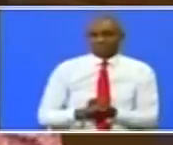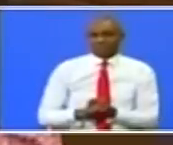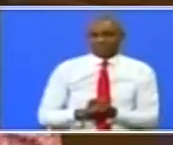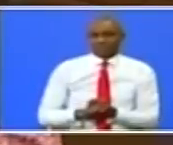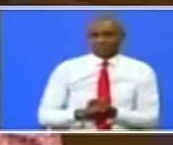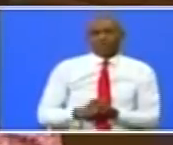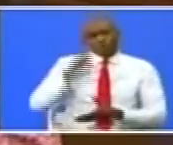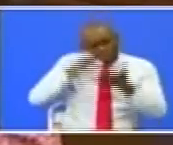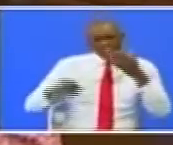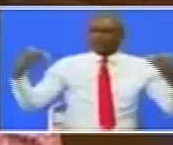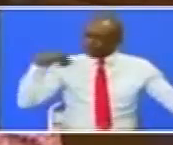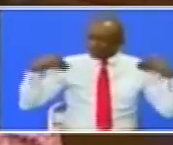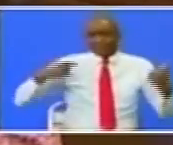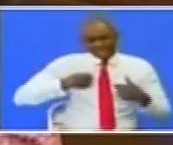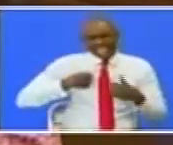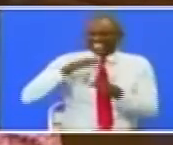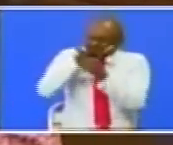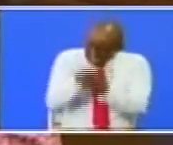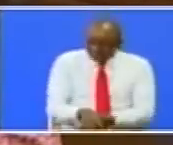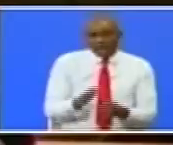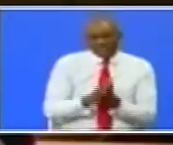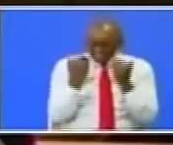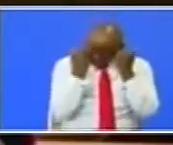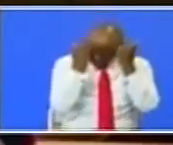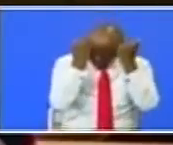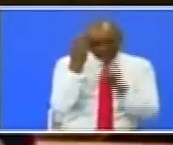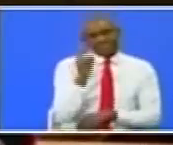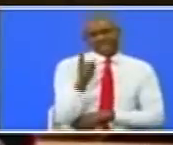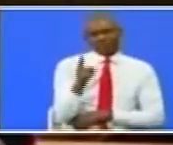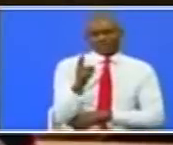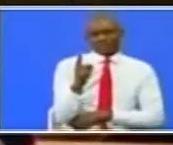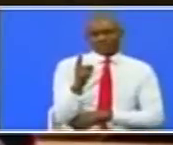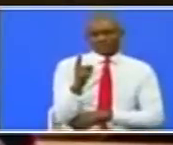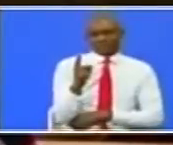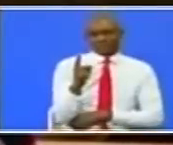What really bothers me is stigma and discrimination.